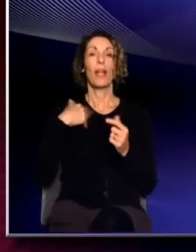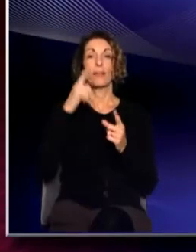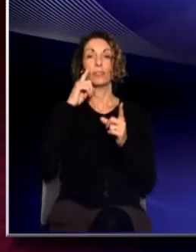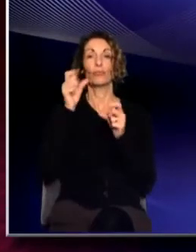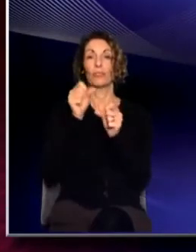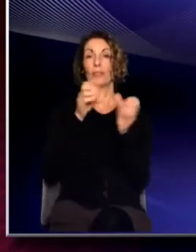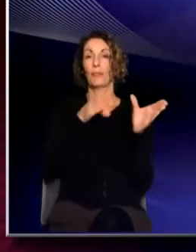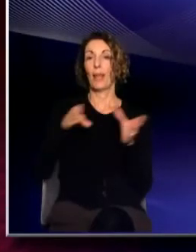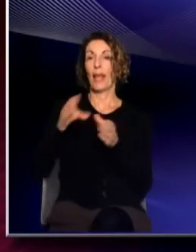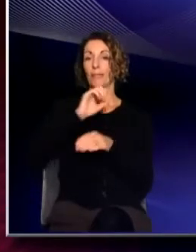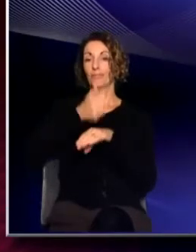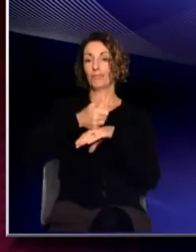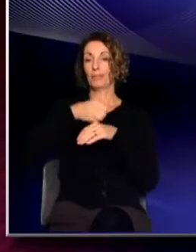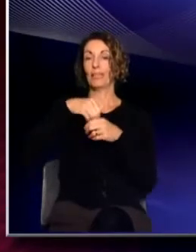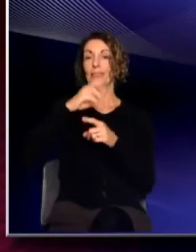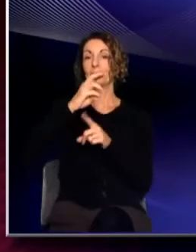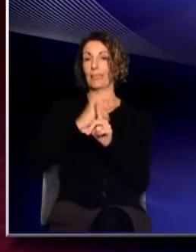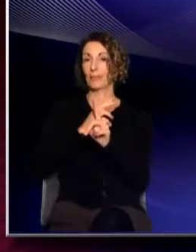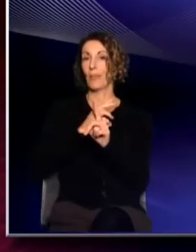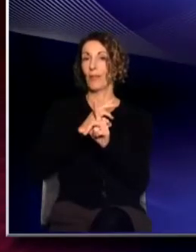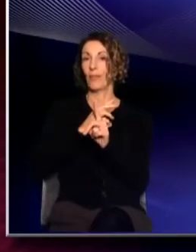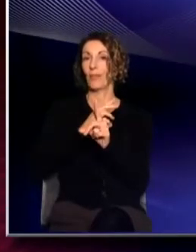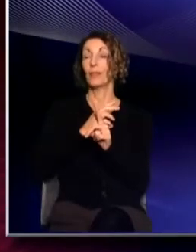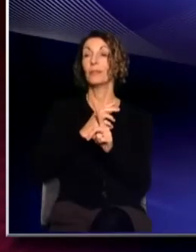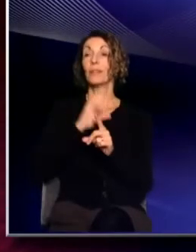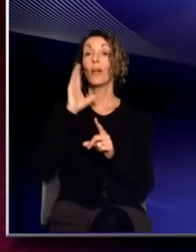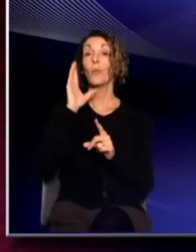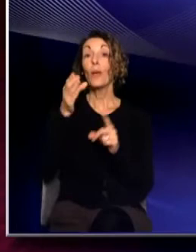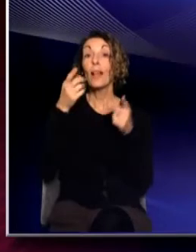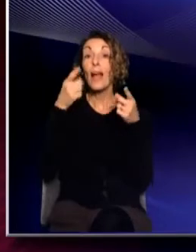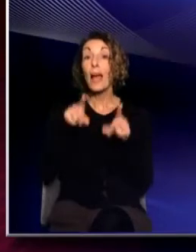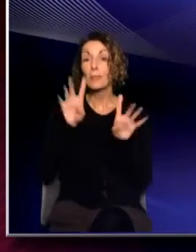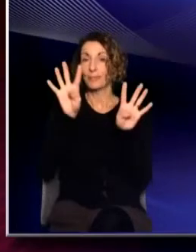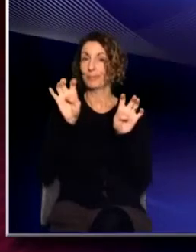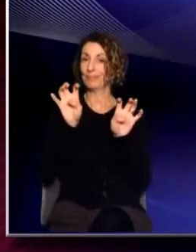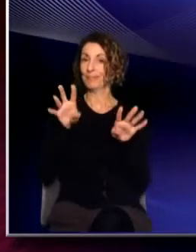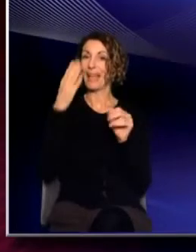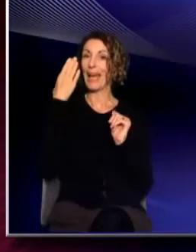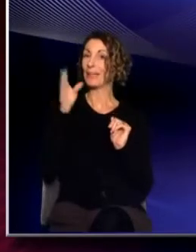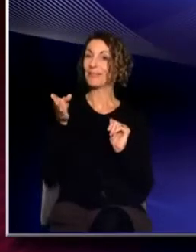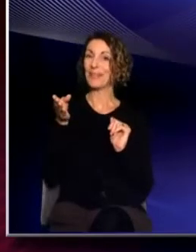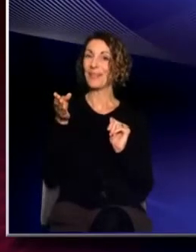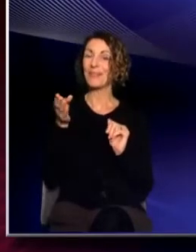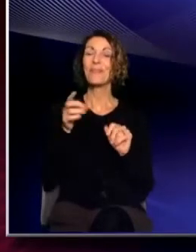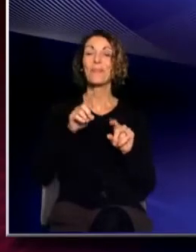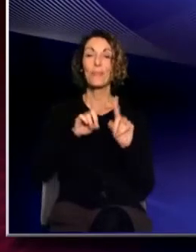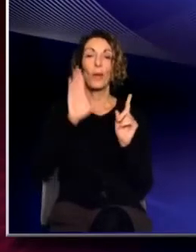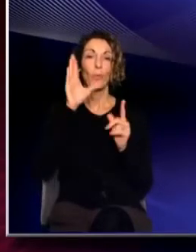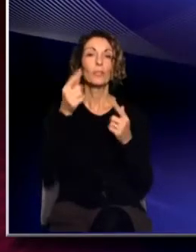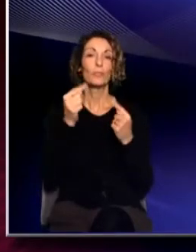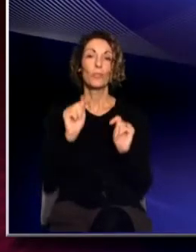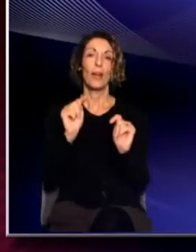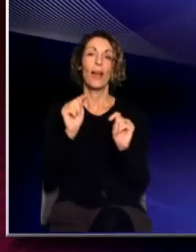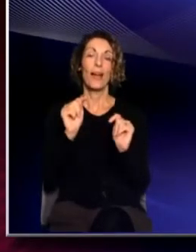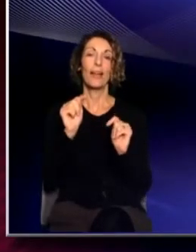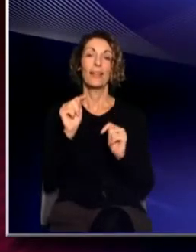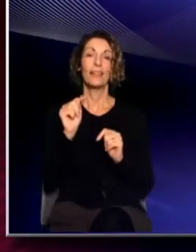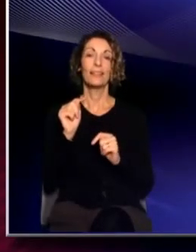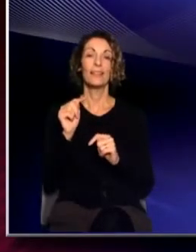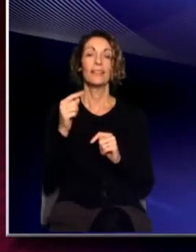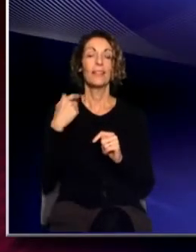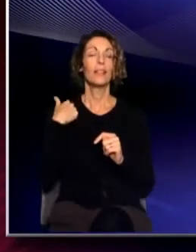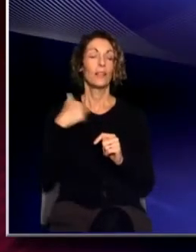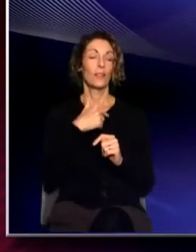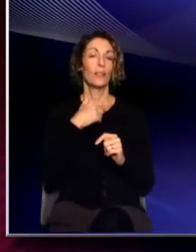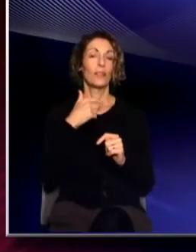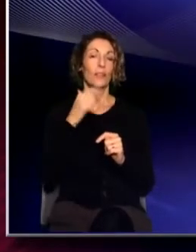months. I don't know what that's going to happen, but we will try. You will